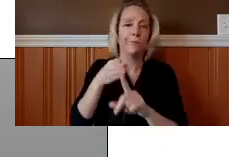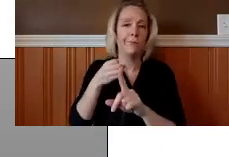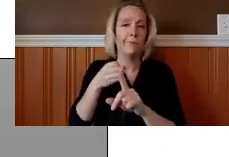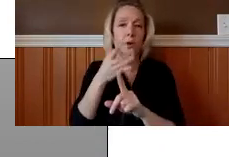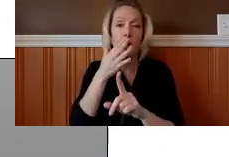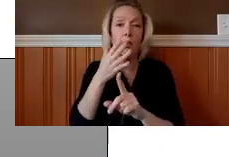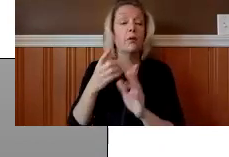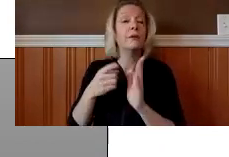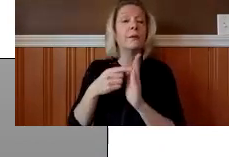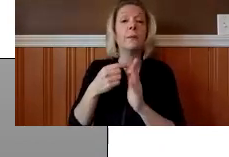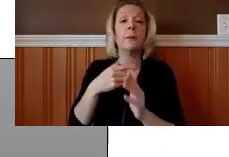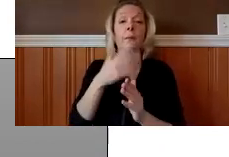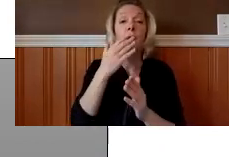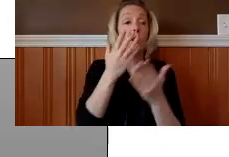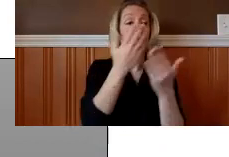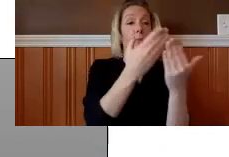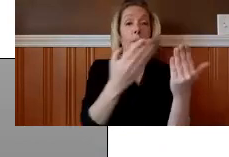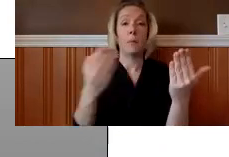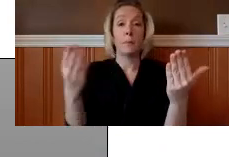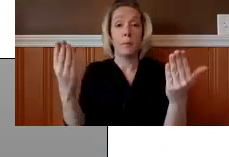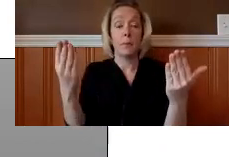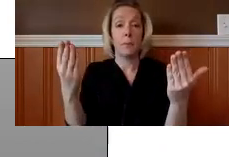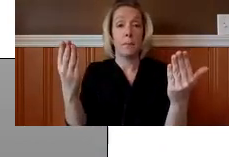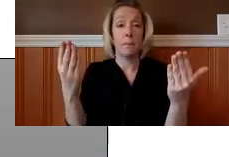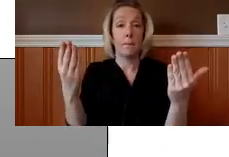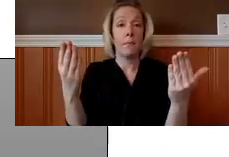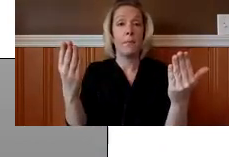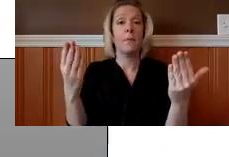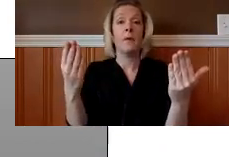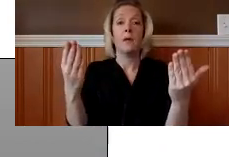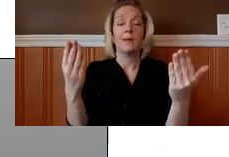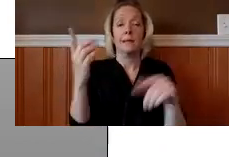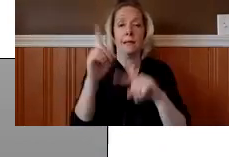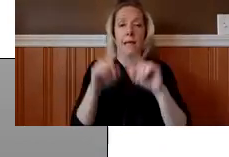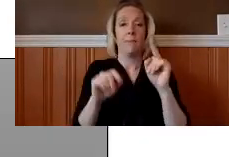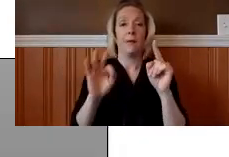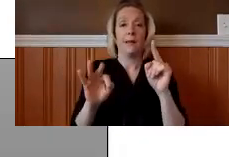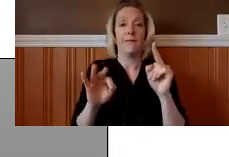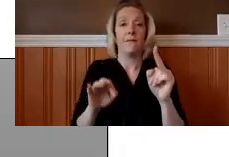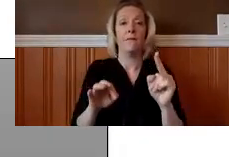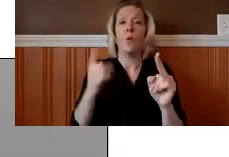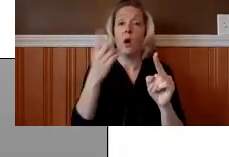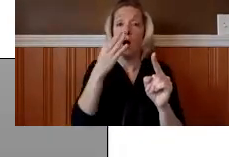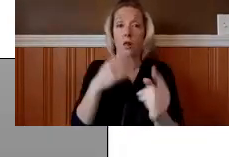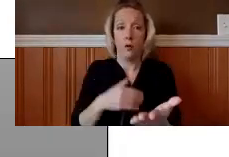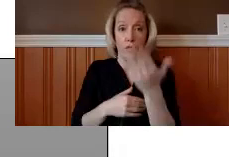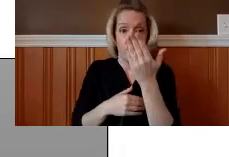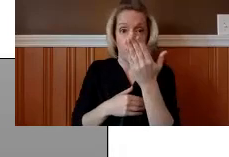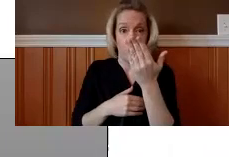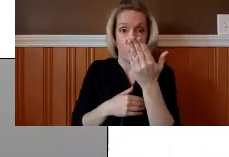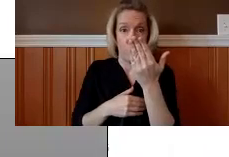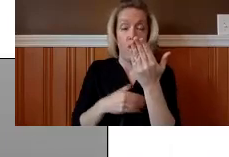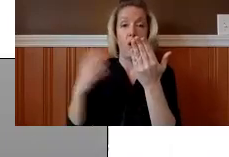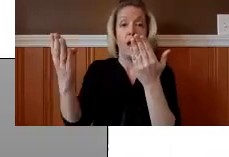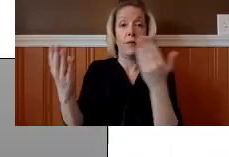of colors, but only when they're presented one color at a time. So they'll look at the slinky that's yellow, and they'll look at the slinky that's red, but